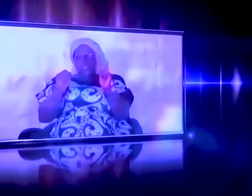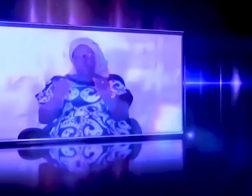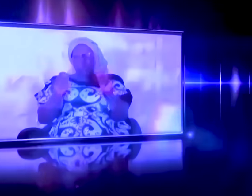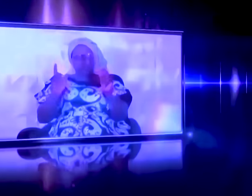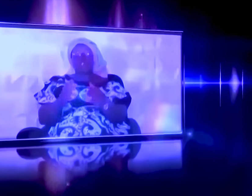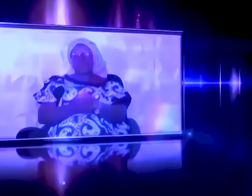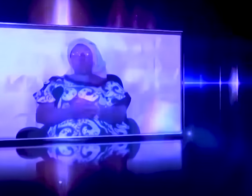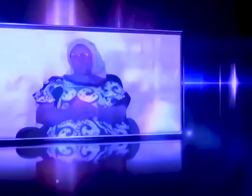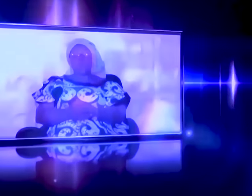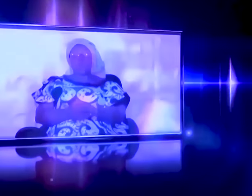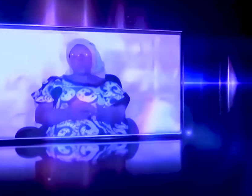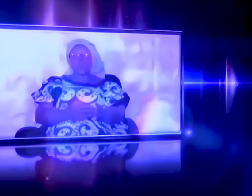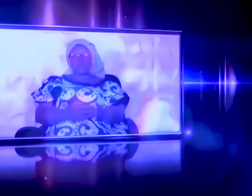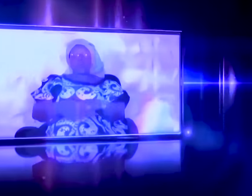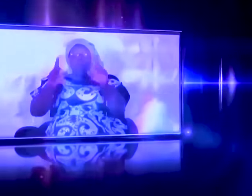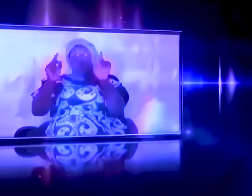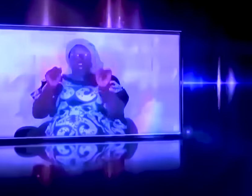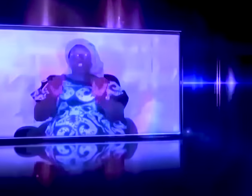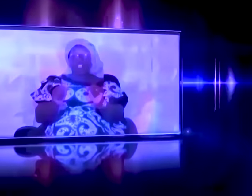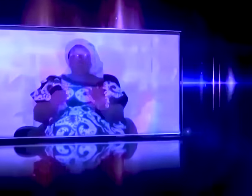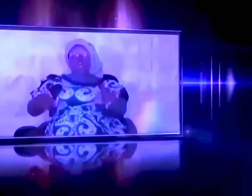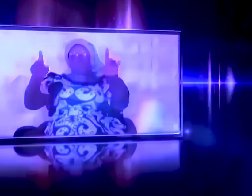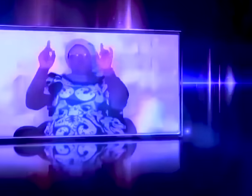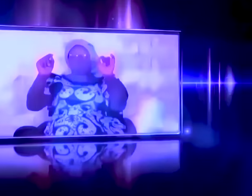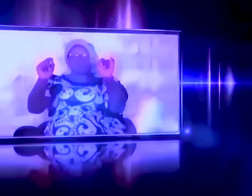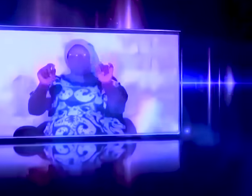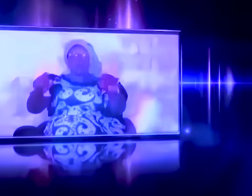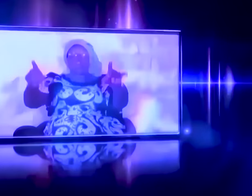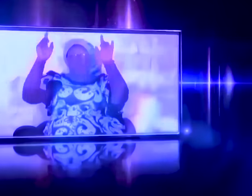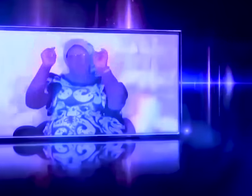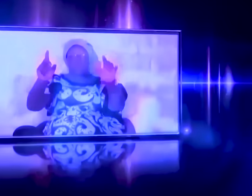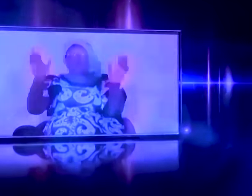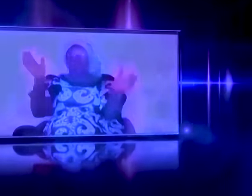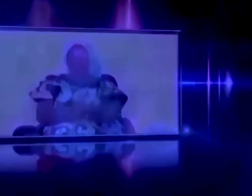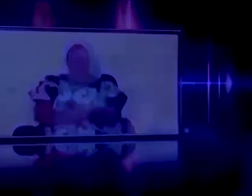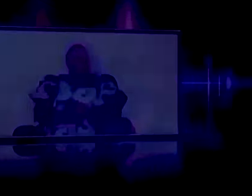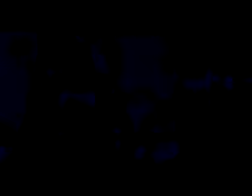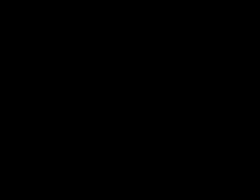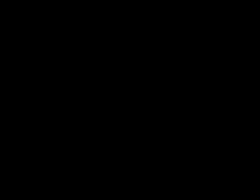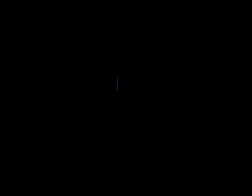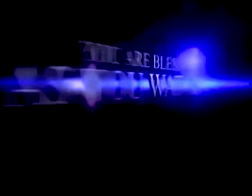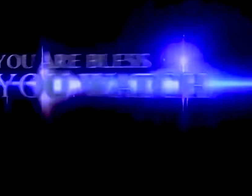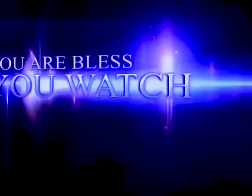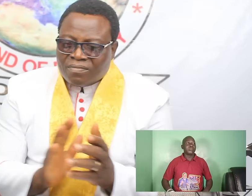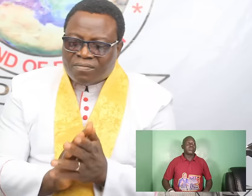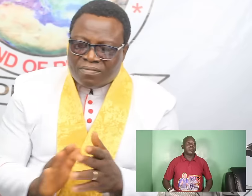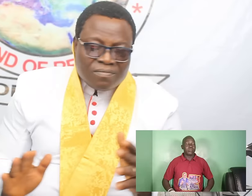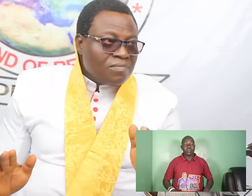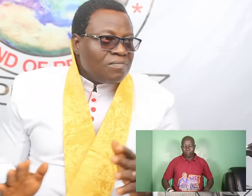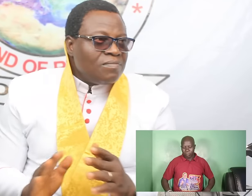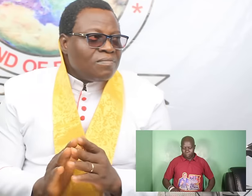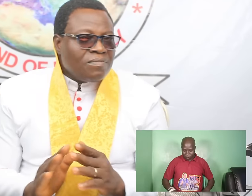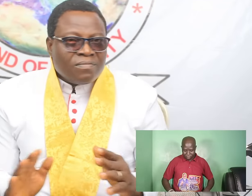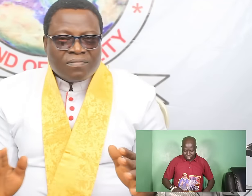fun gbogbo eda to wo mi to de ngbo mi lowo lowo loruko jesu olorun odubuku o ya ko buku fun o amen